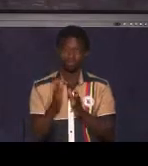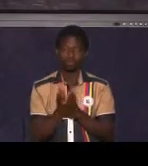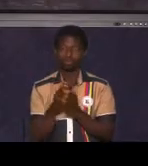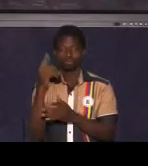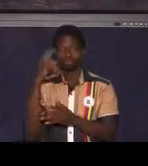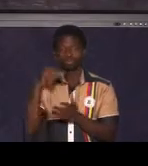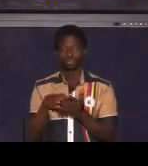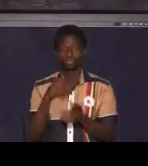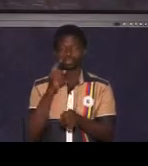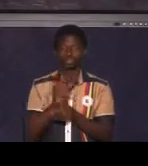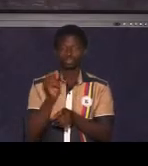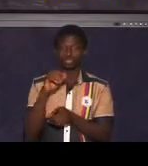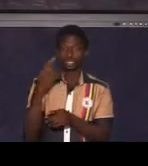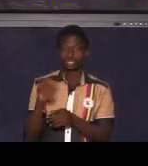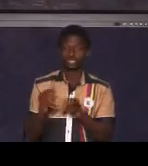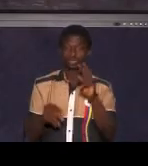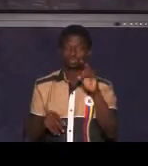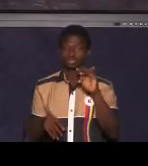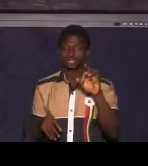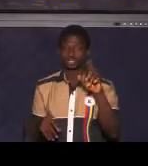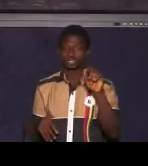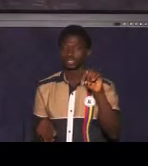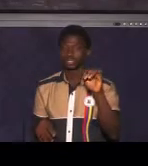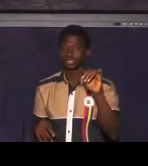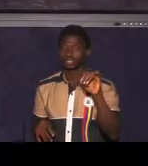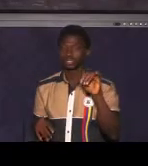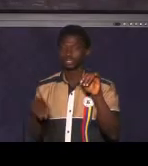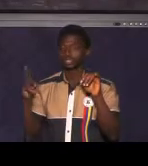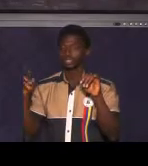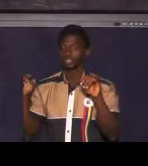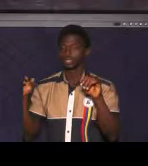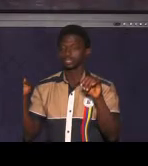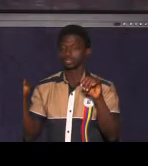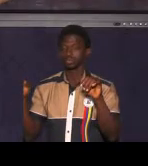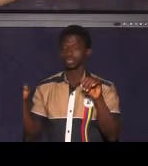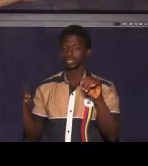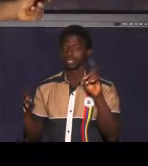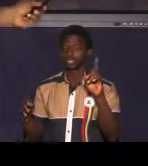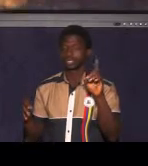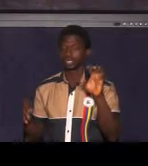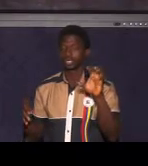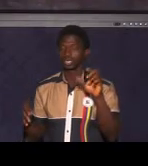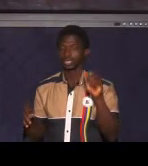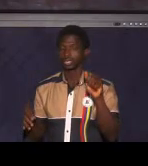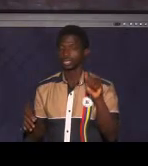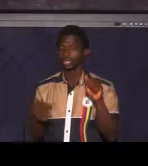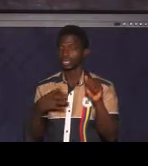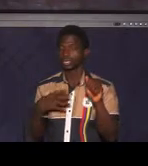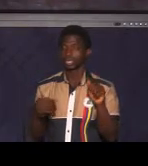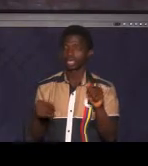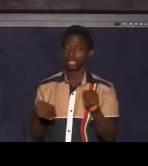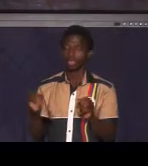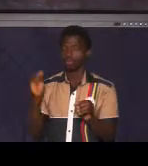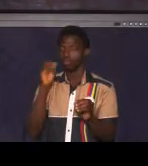this, but you don't need to. Just write the song. Milli, centi, decimeter, deca, hecto, kilometer.